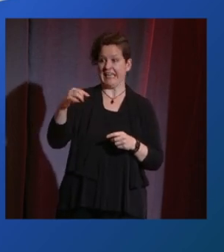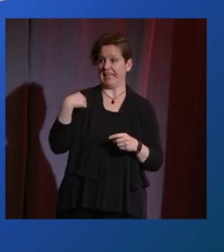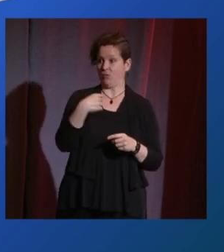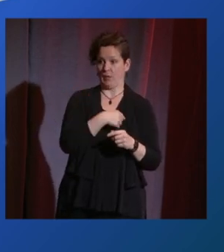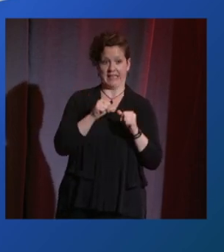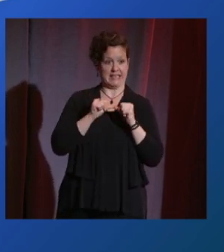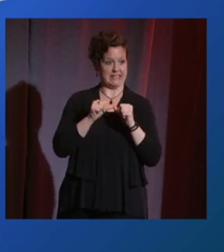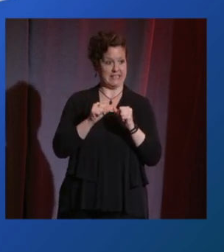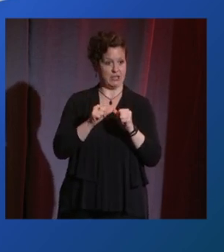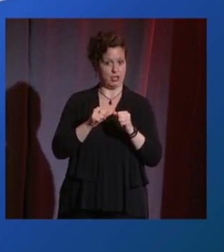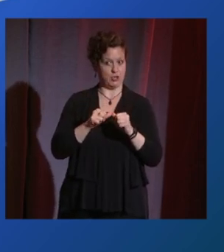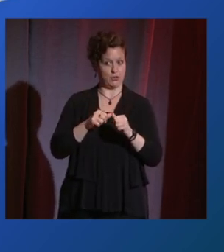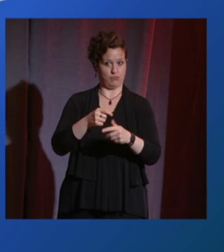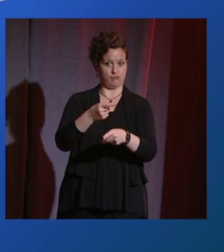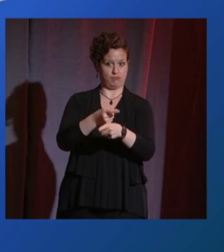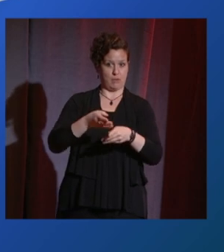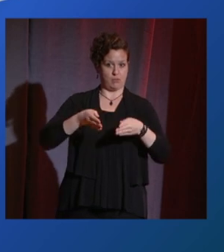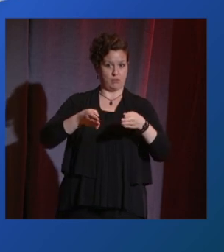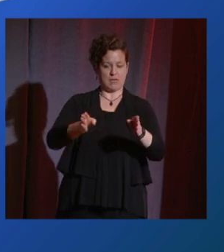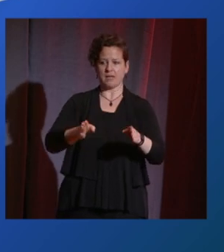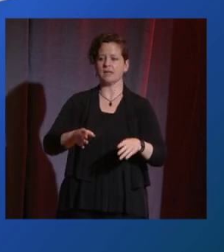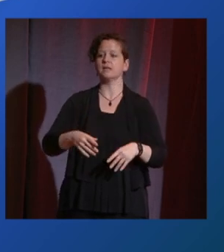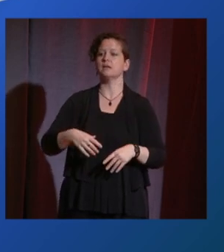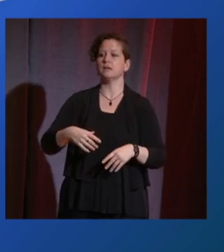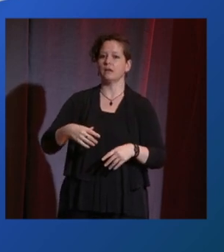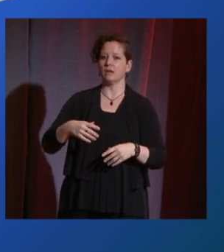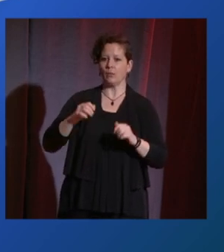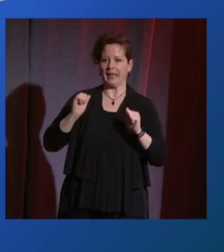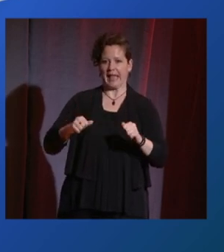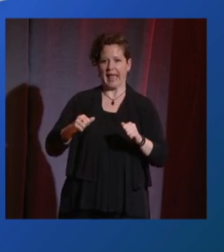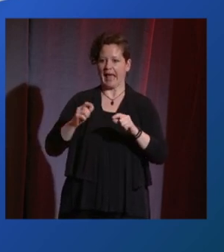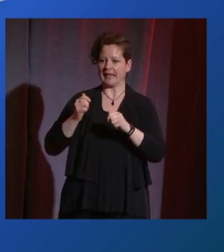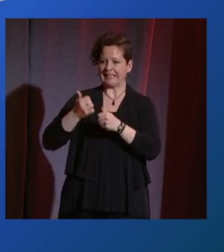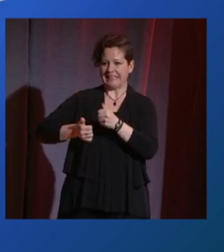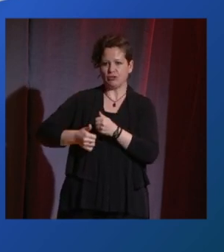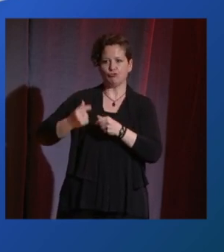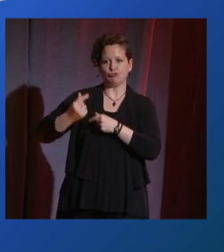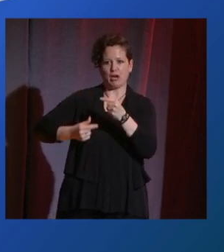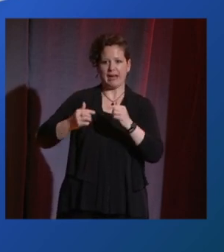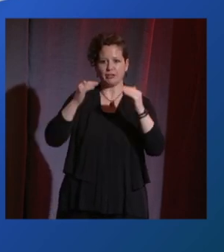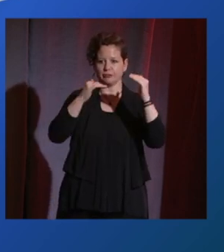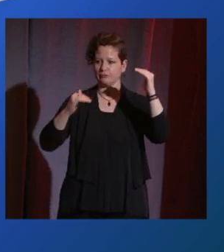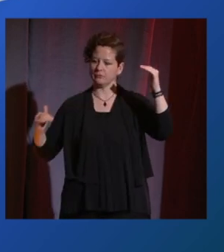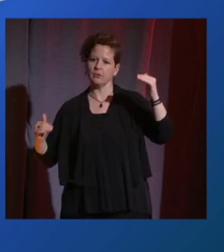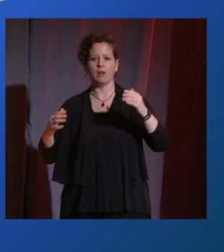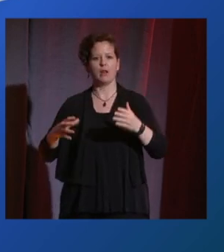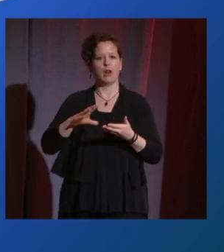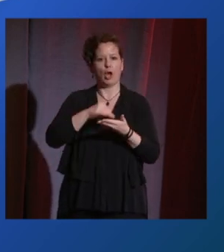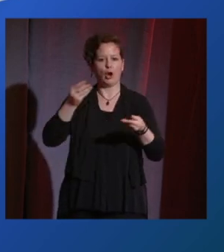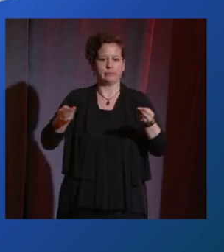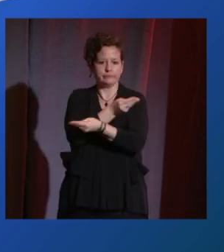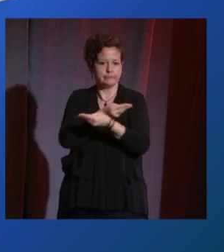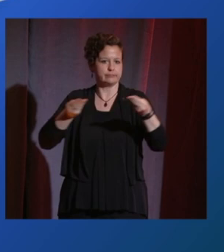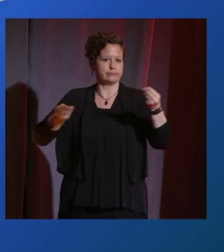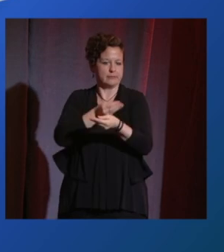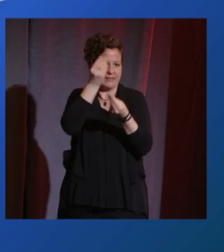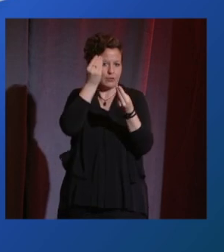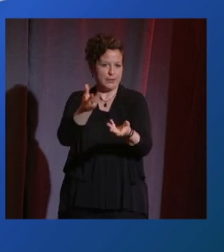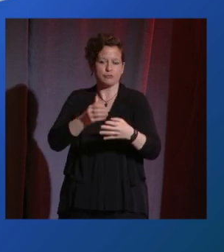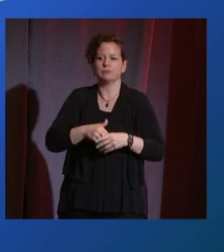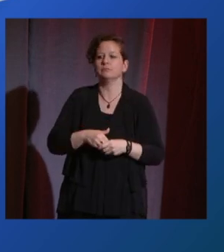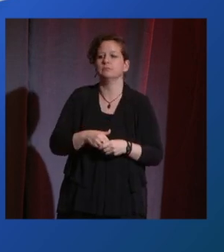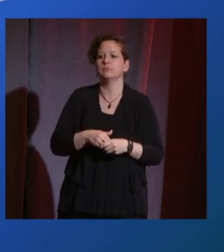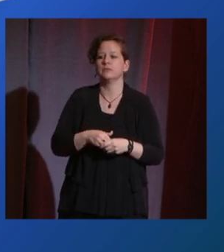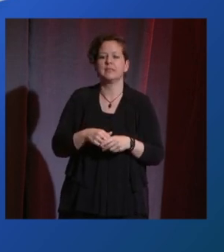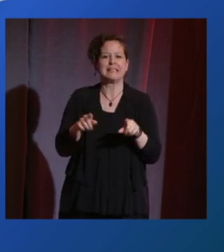correctly we will learn from one another and the sky is the limit on terms of what we can accomplish it goes back to